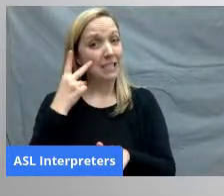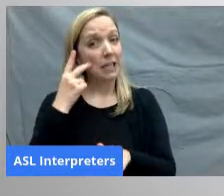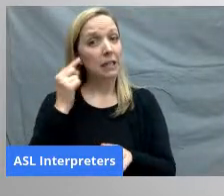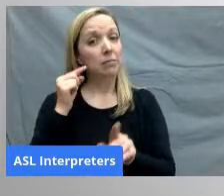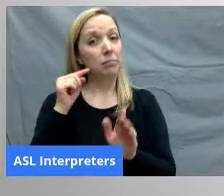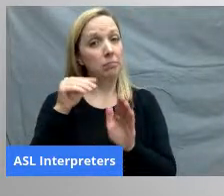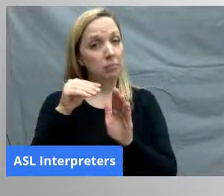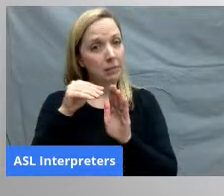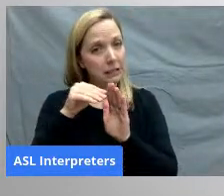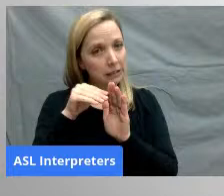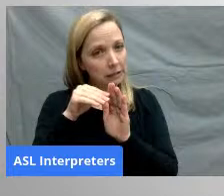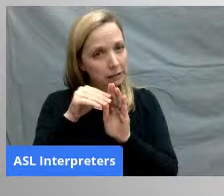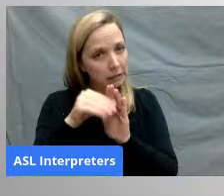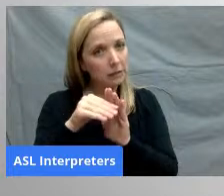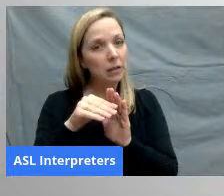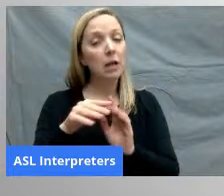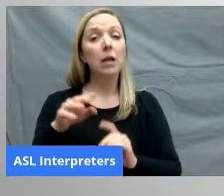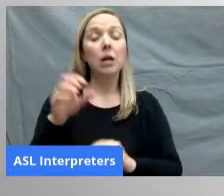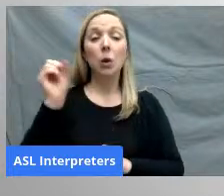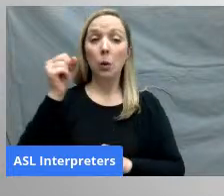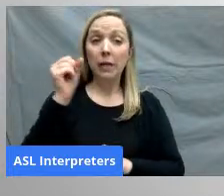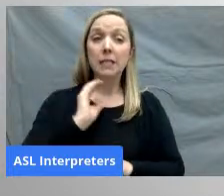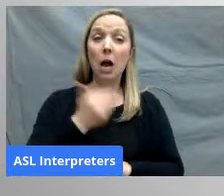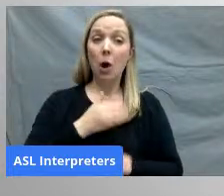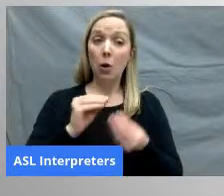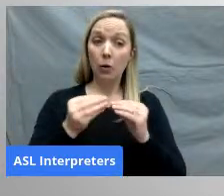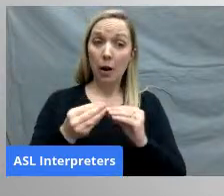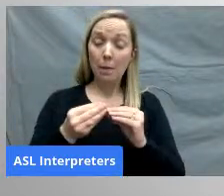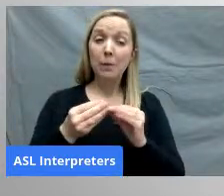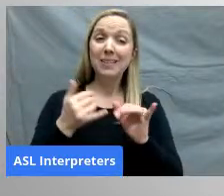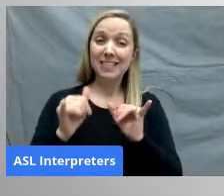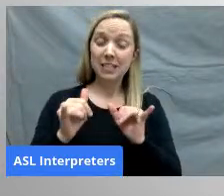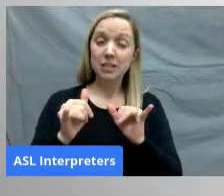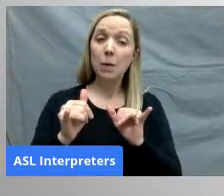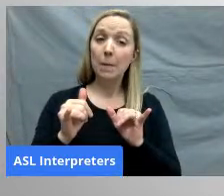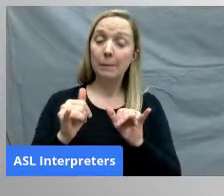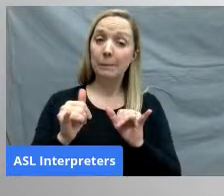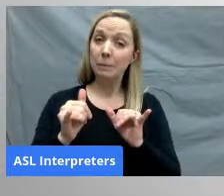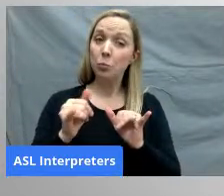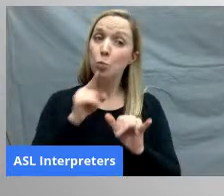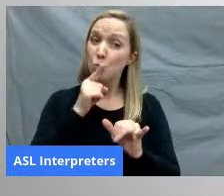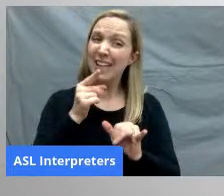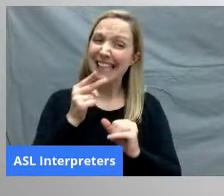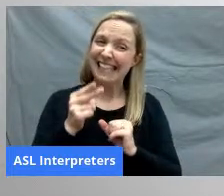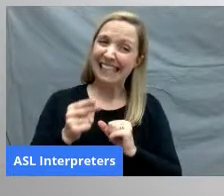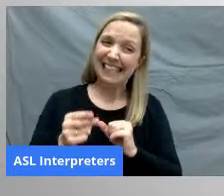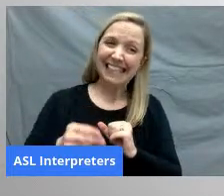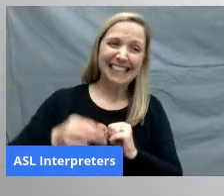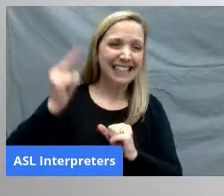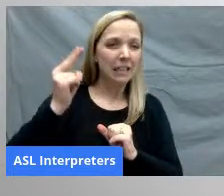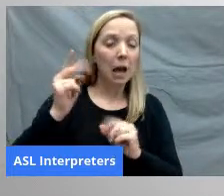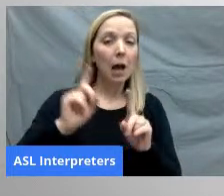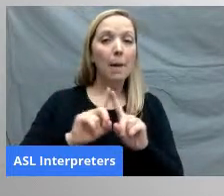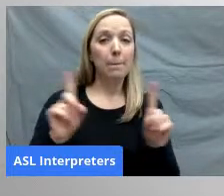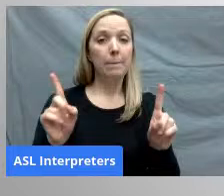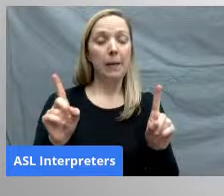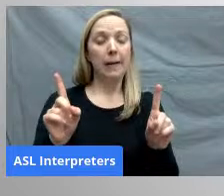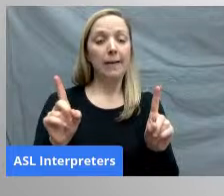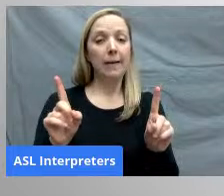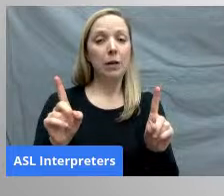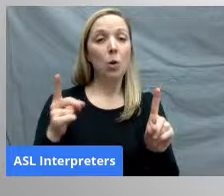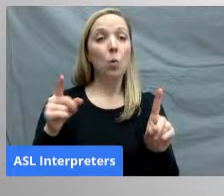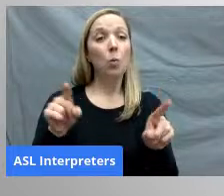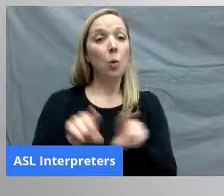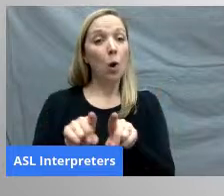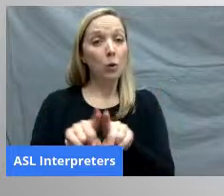reiterate that while our numbers are still critically high, and they are, it is important to acknowledge that we are also seeing